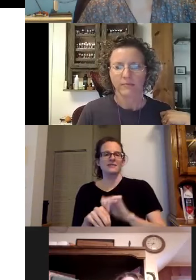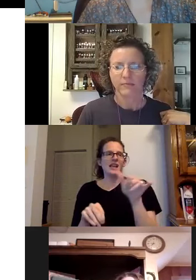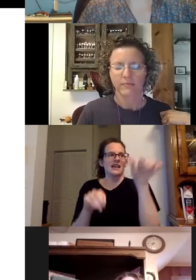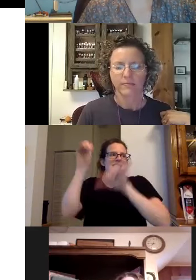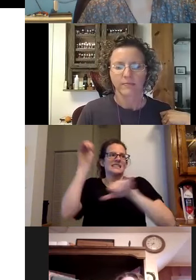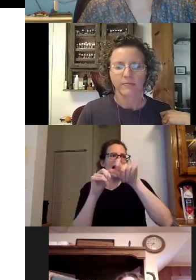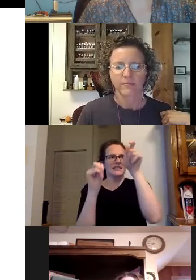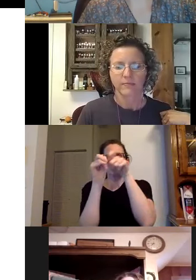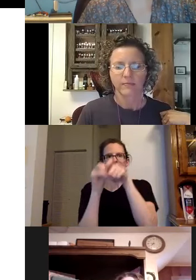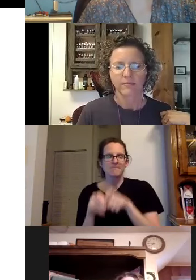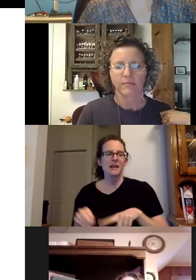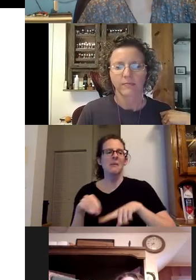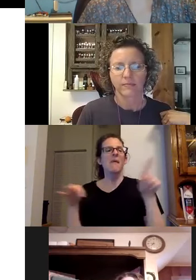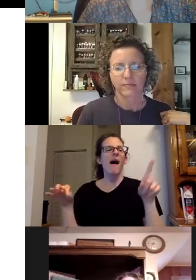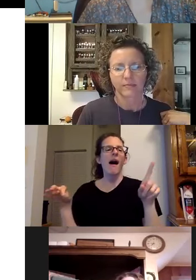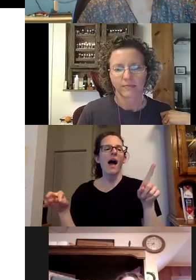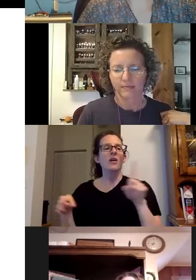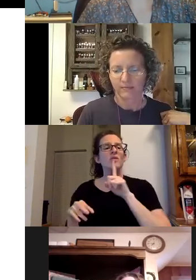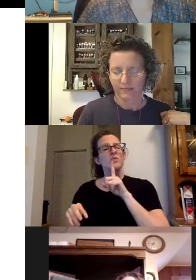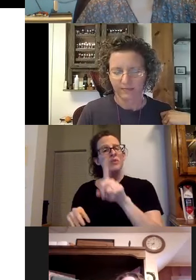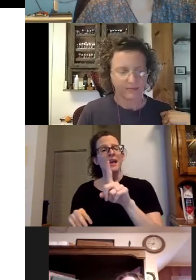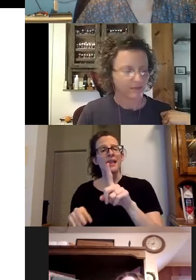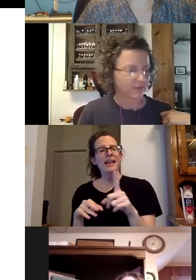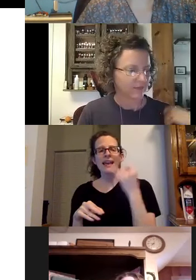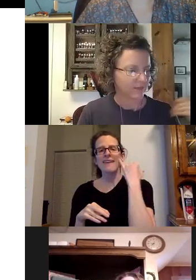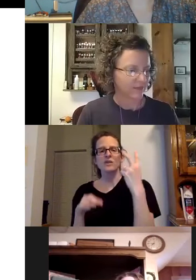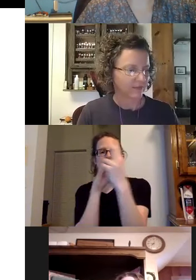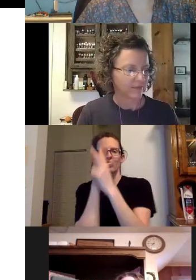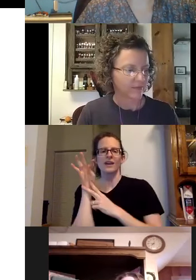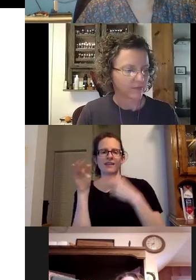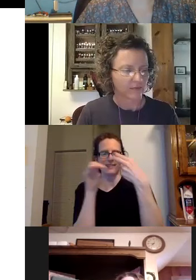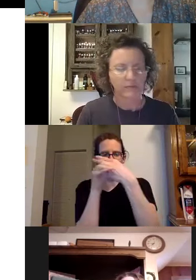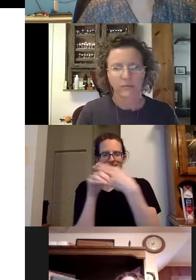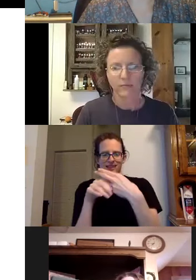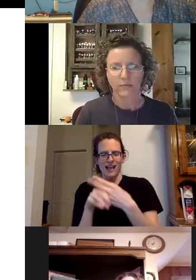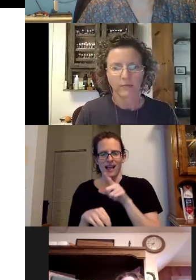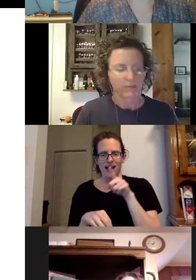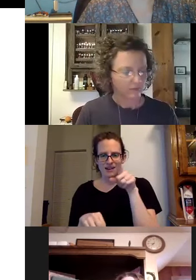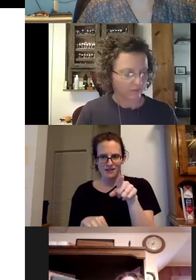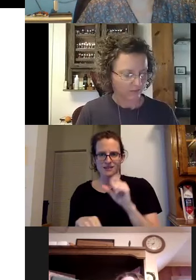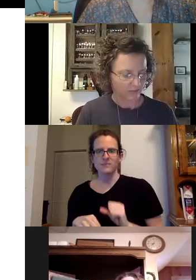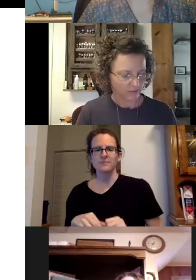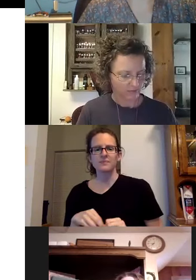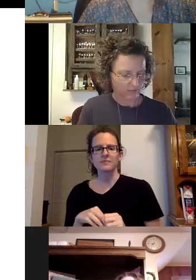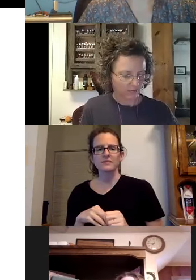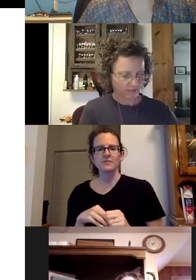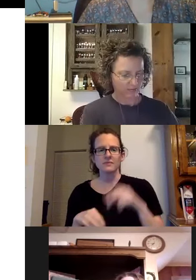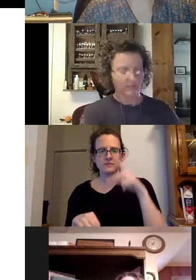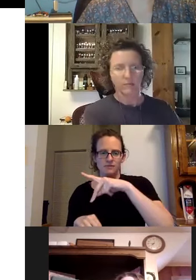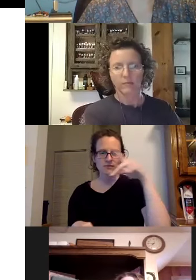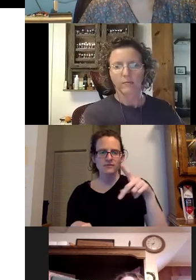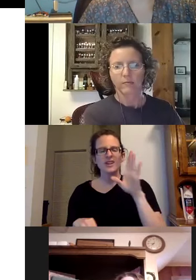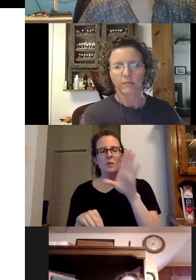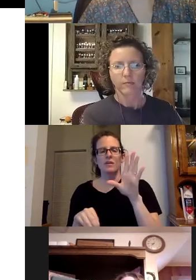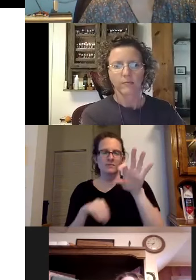but basically, if you're reading the script or the PowerPoint there, it can tell